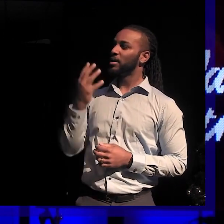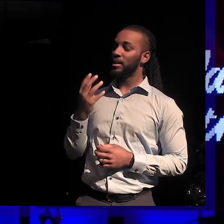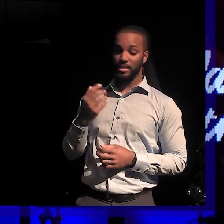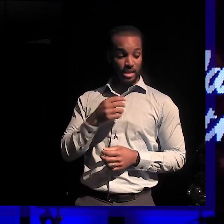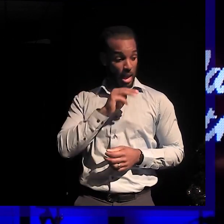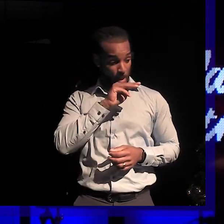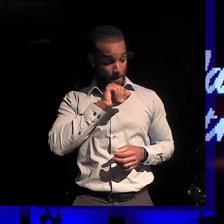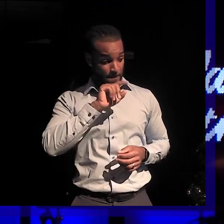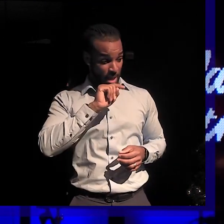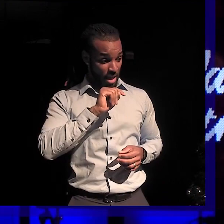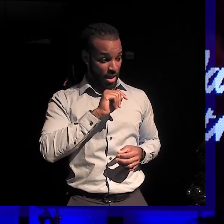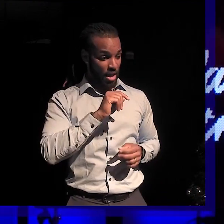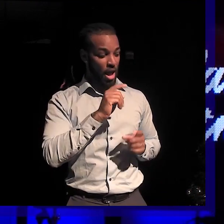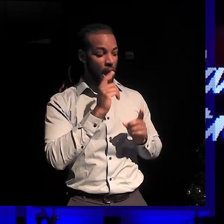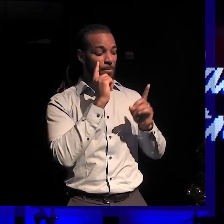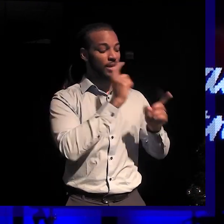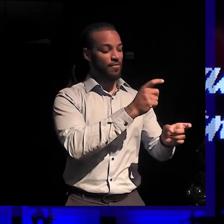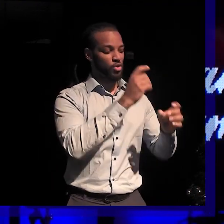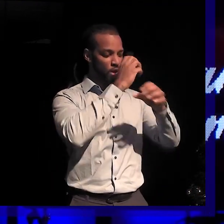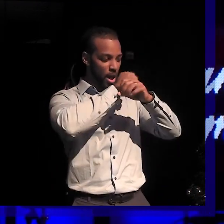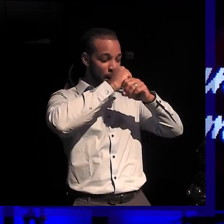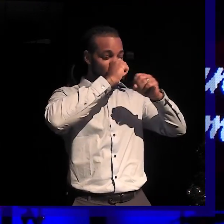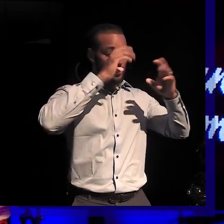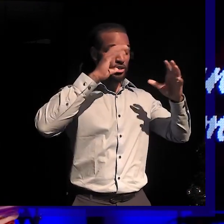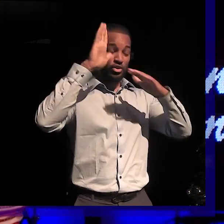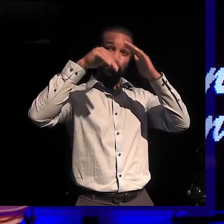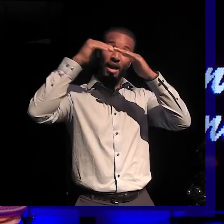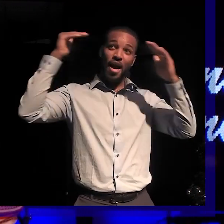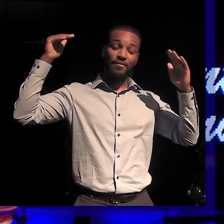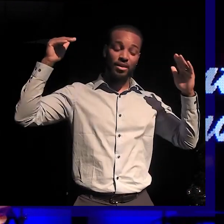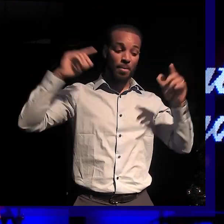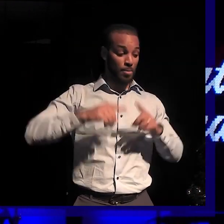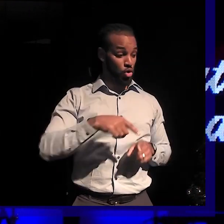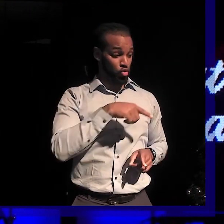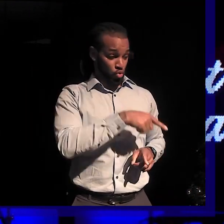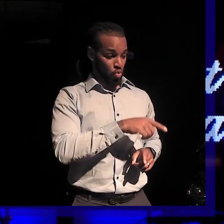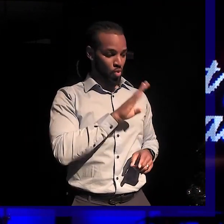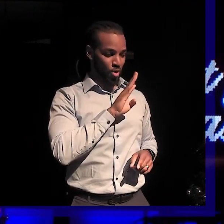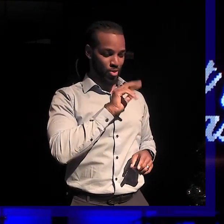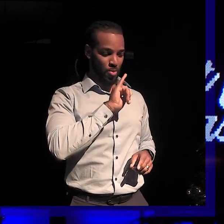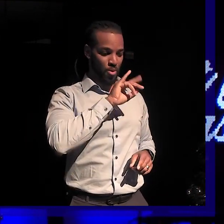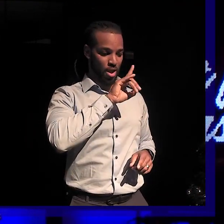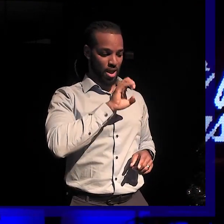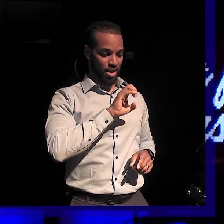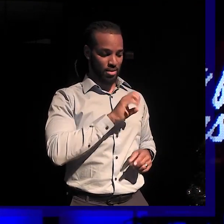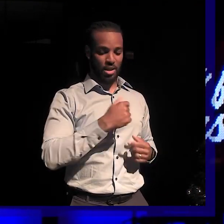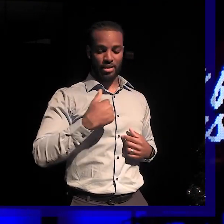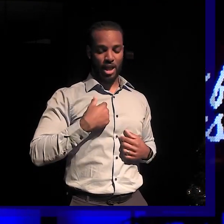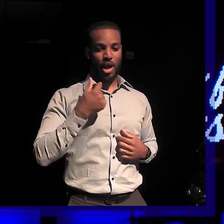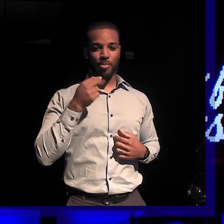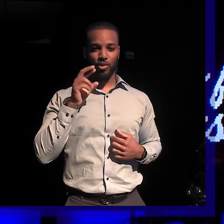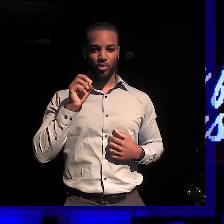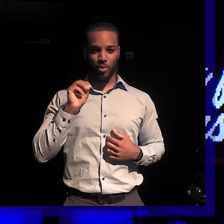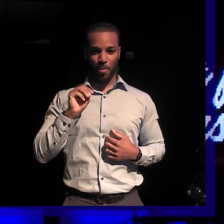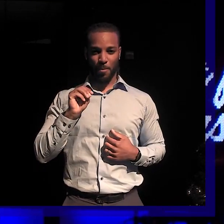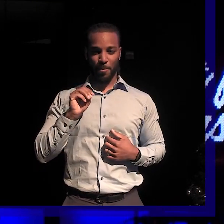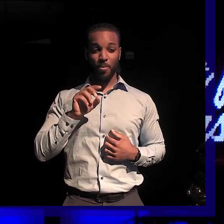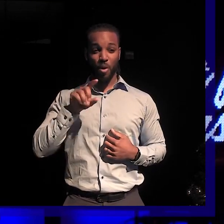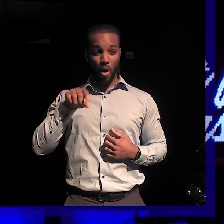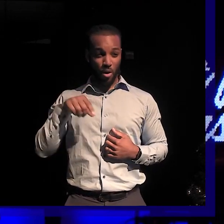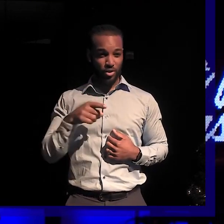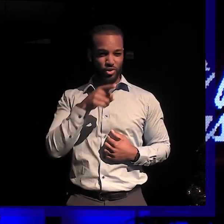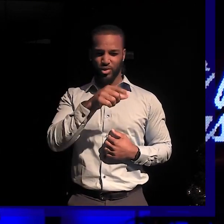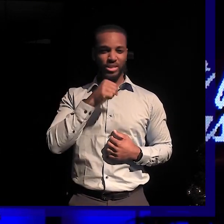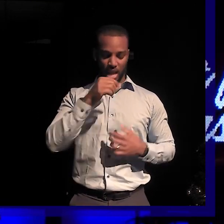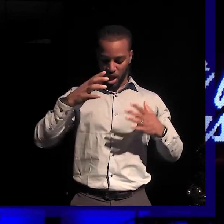a picture of heaven, only you're the bride and I'm the groom. Only you are